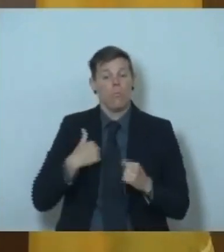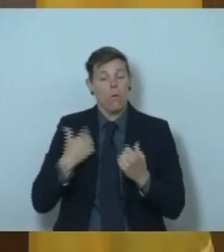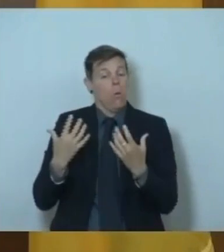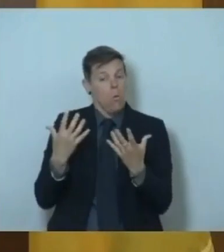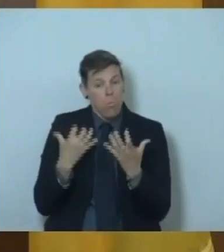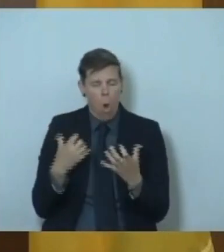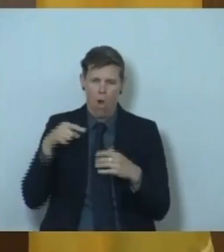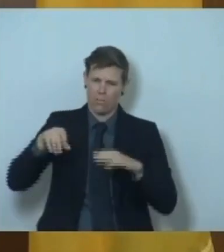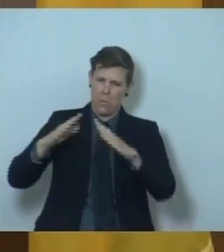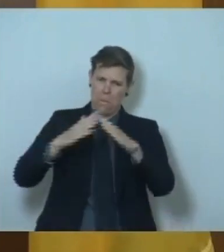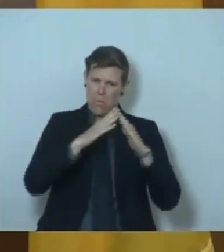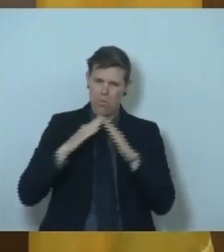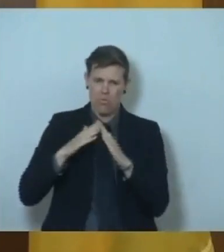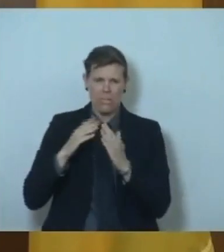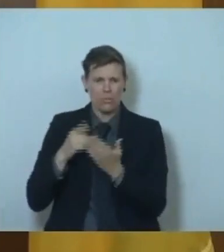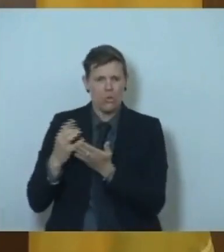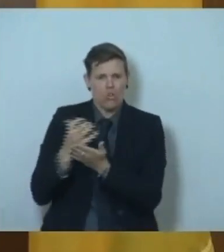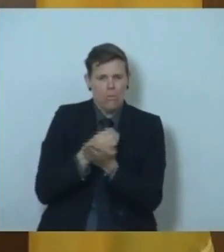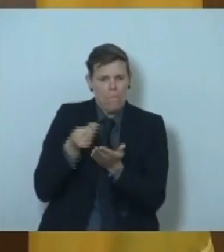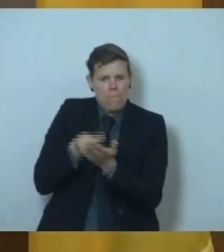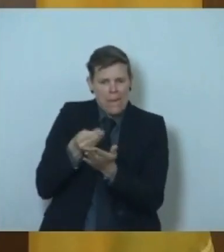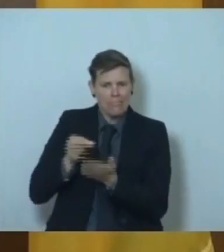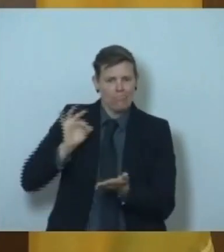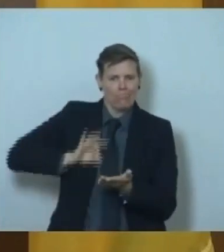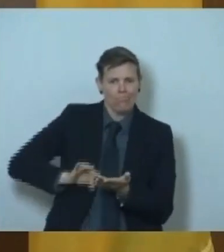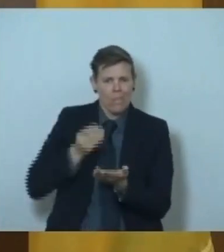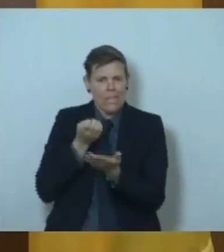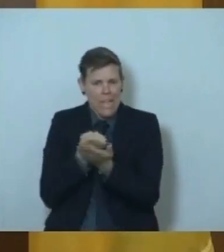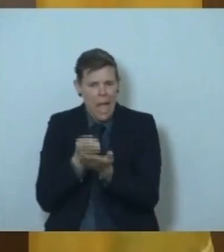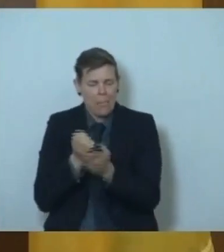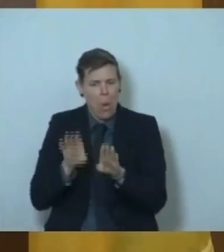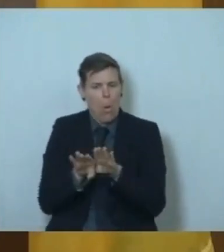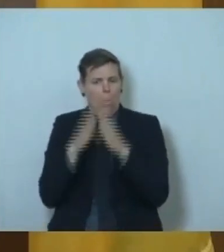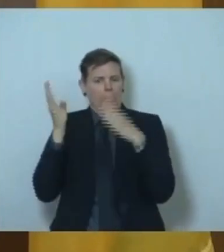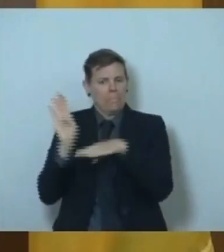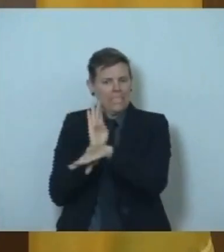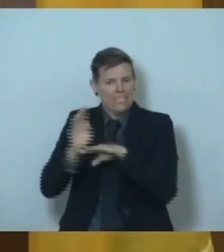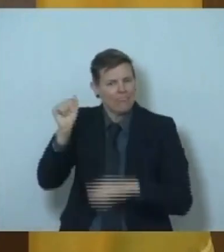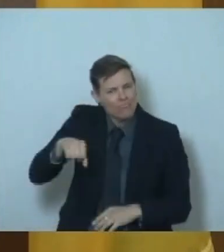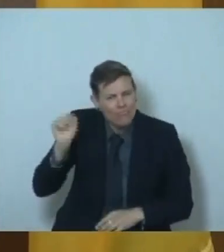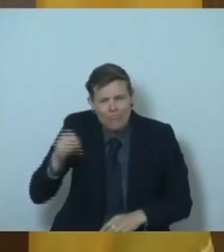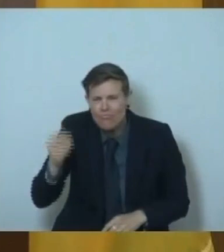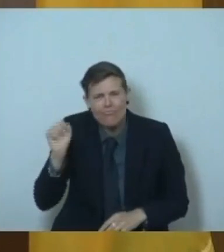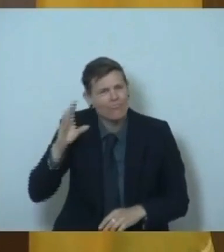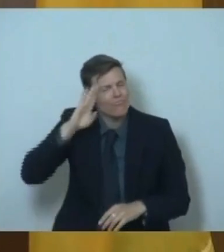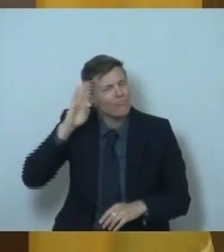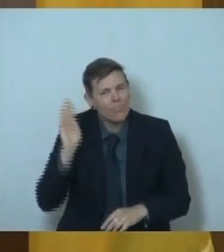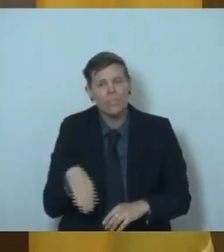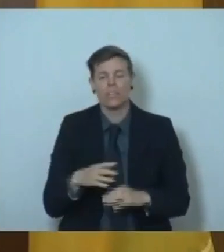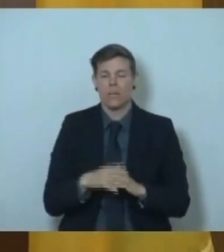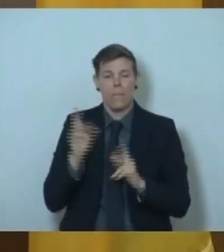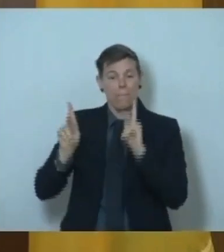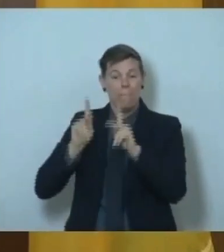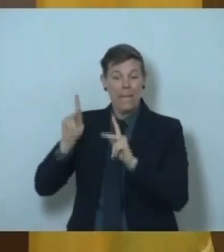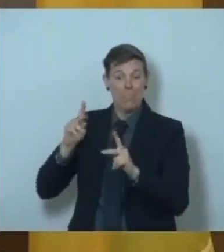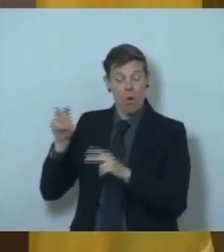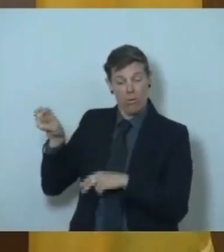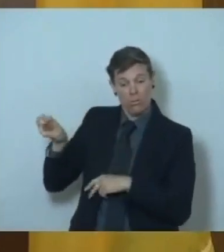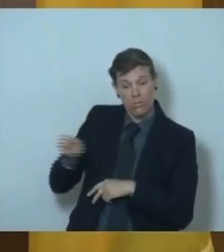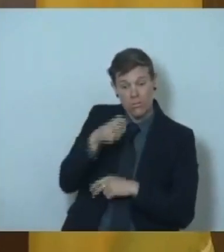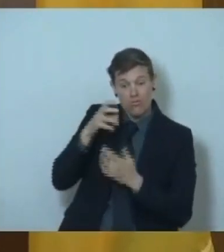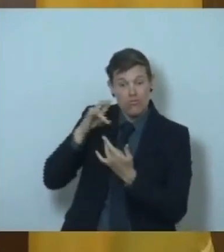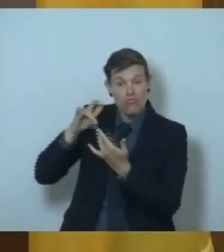communities. Tourism is really tough. That's your point about, are you going to stop people from a 14-day